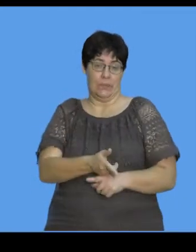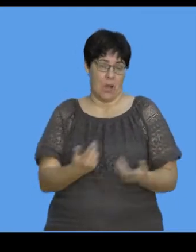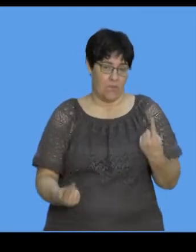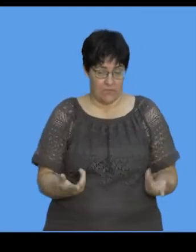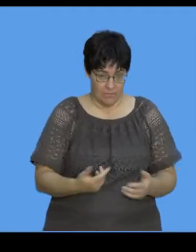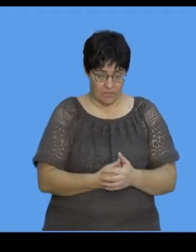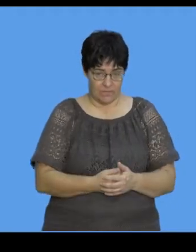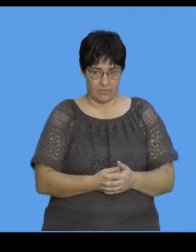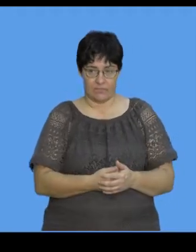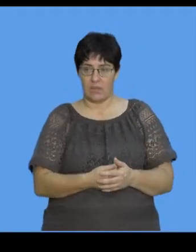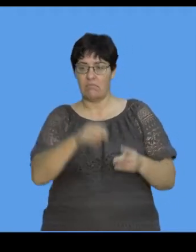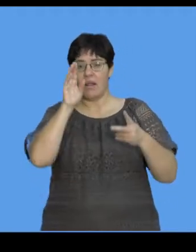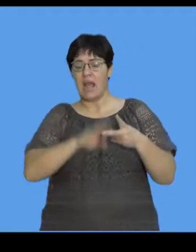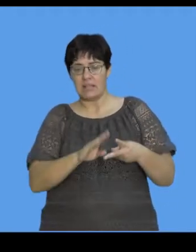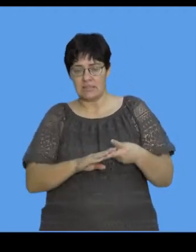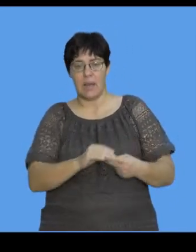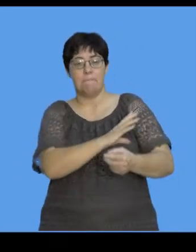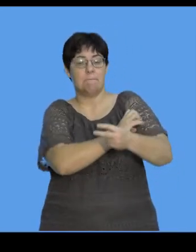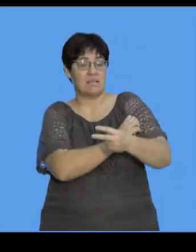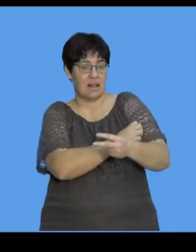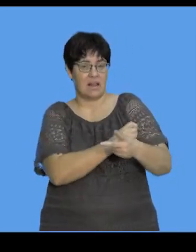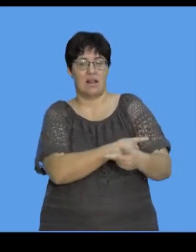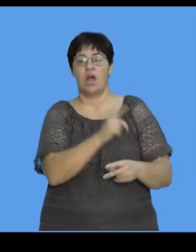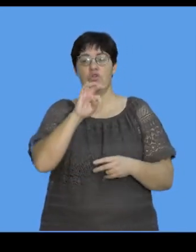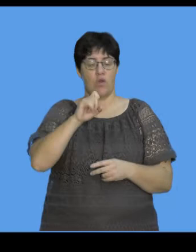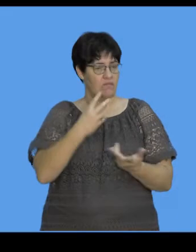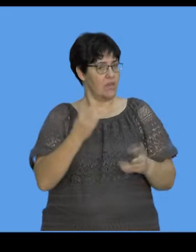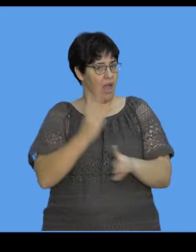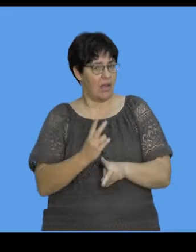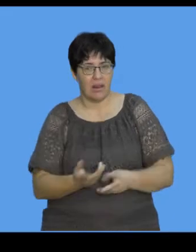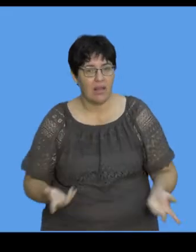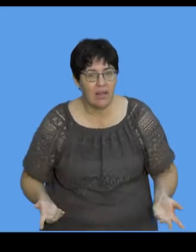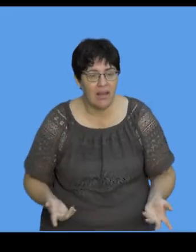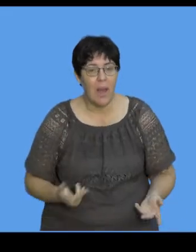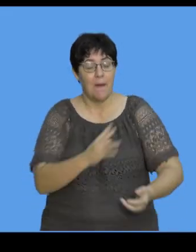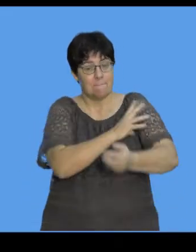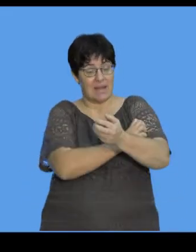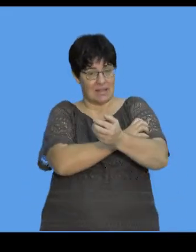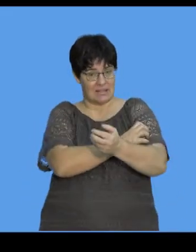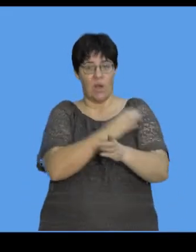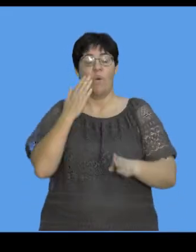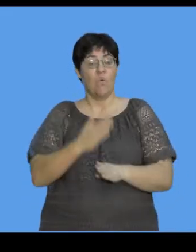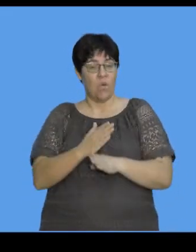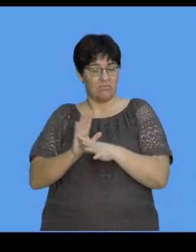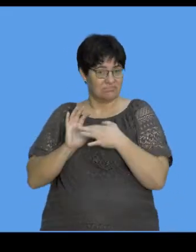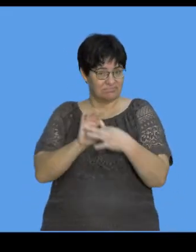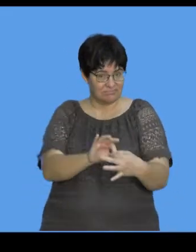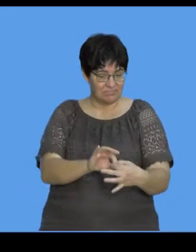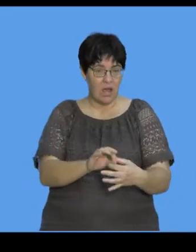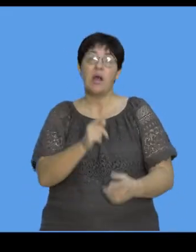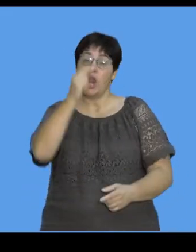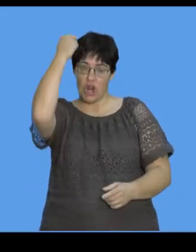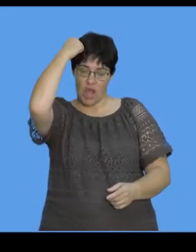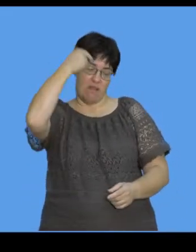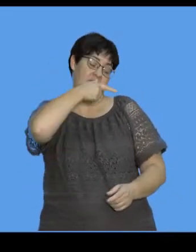again. Aha. Muscles and nerves. Right? Muscles working,